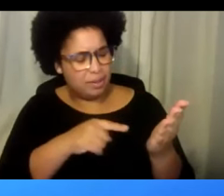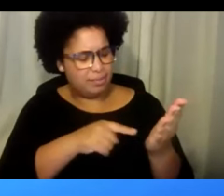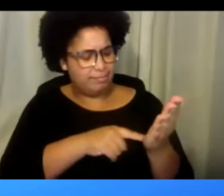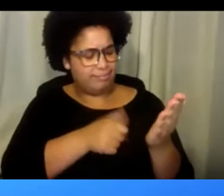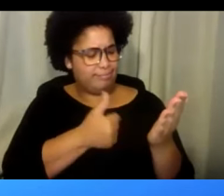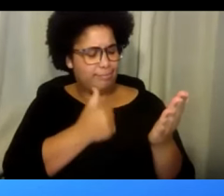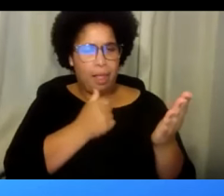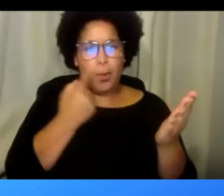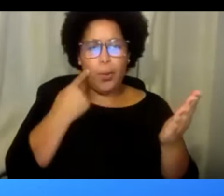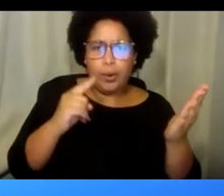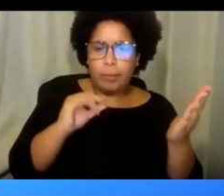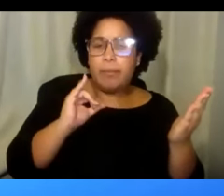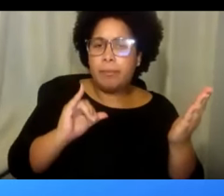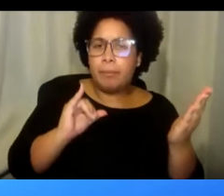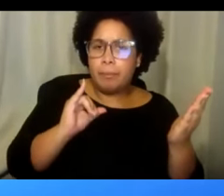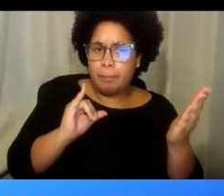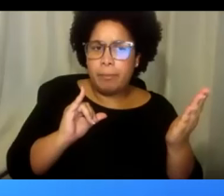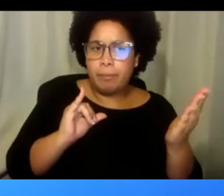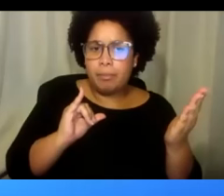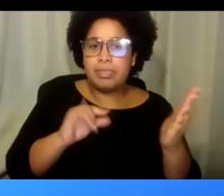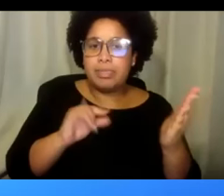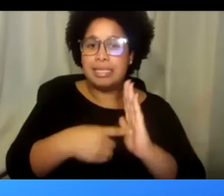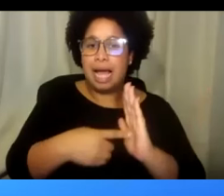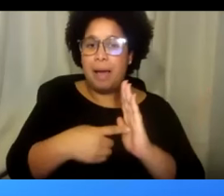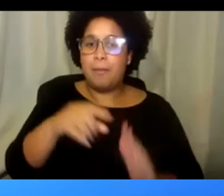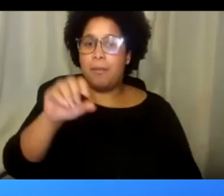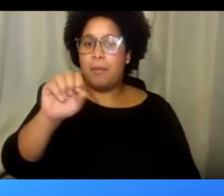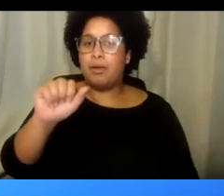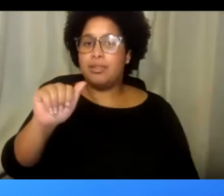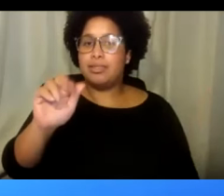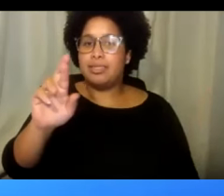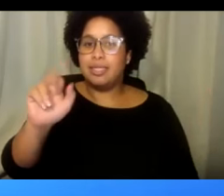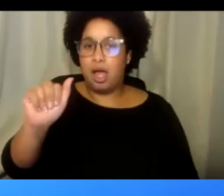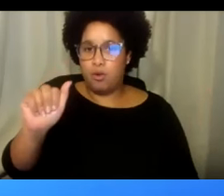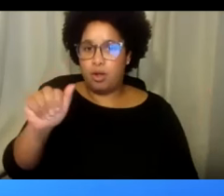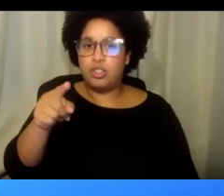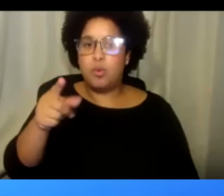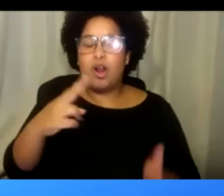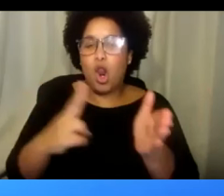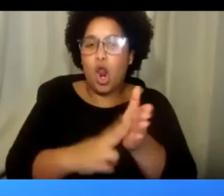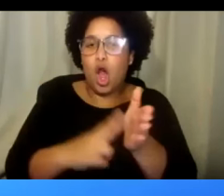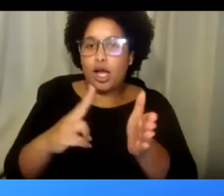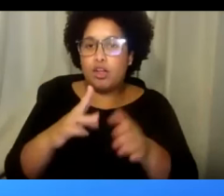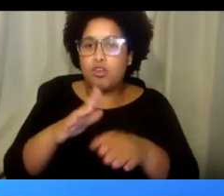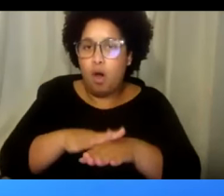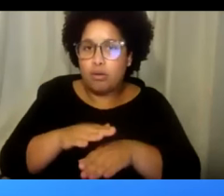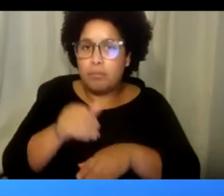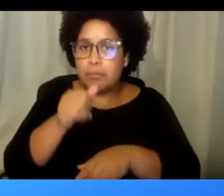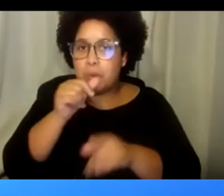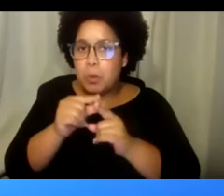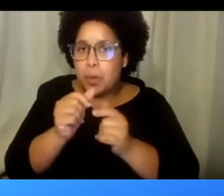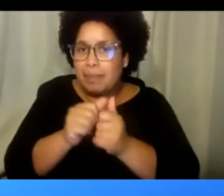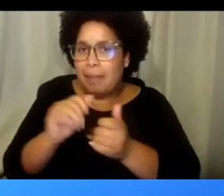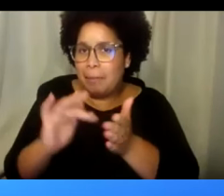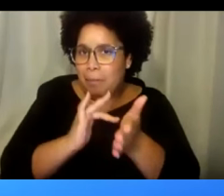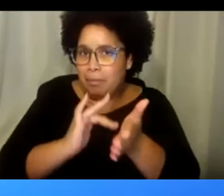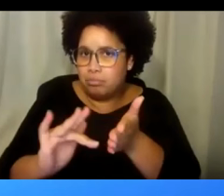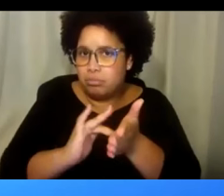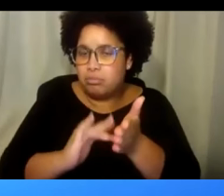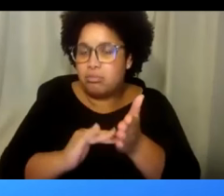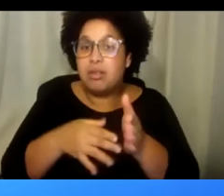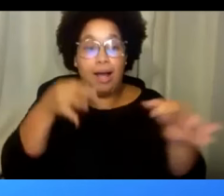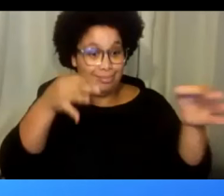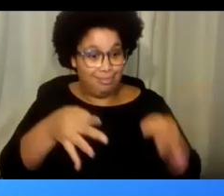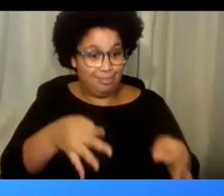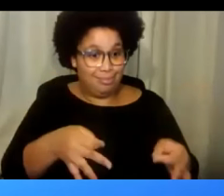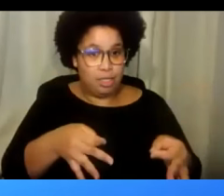In the example shown, Sarah wanted to learn how to log in with her password on her iPad. We learned after instructions she